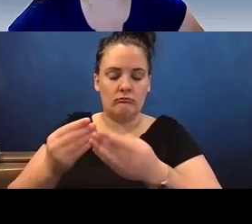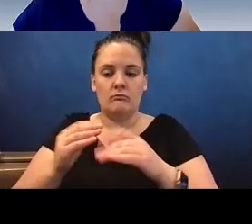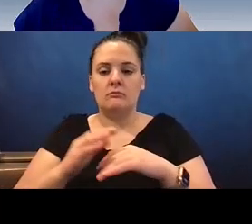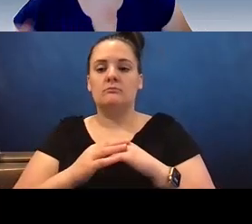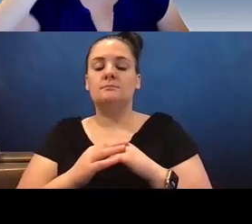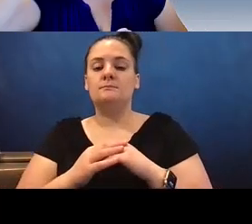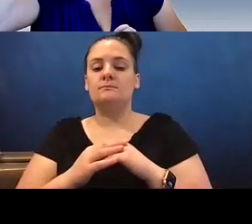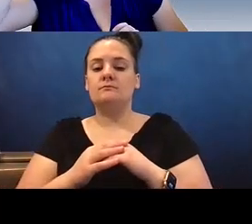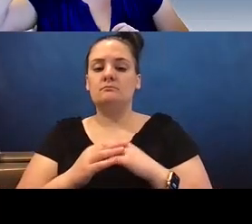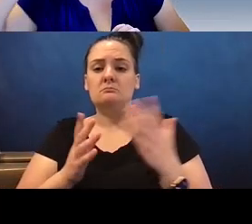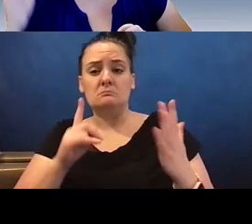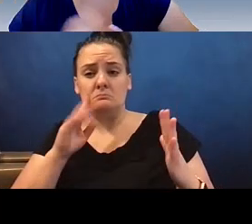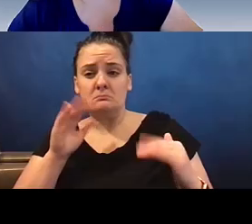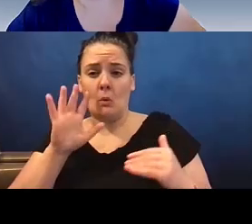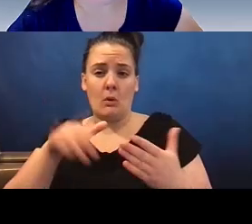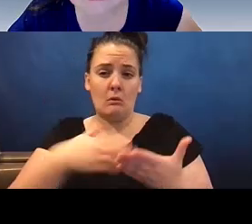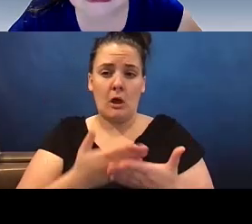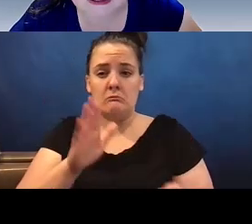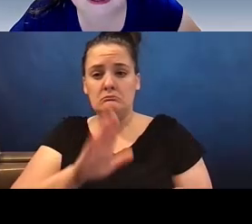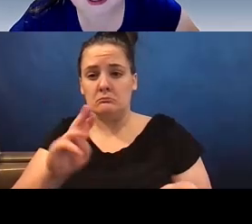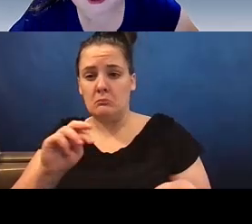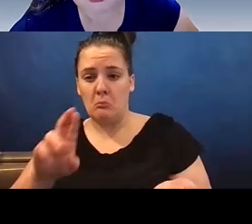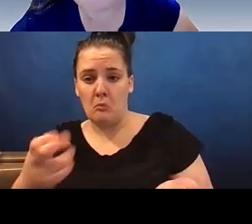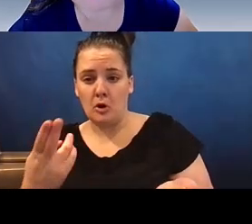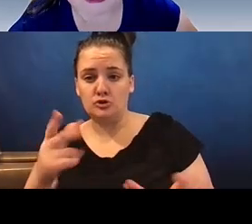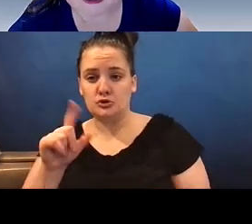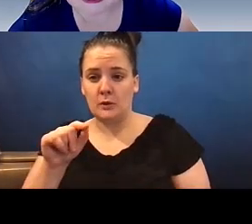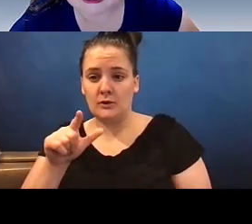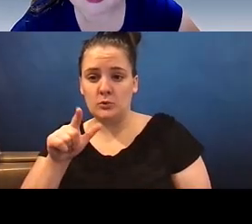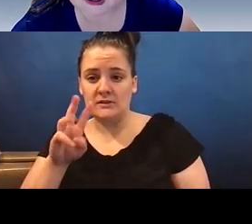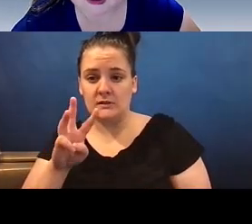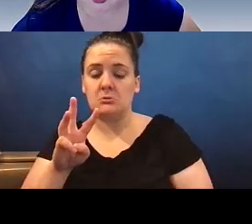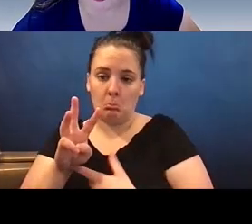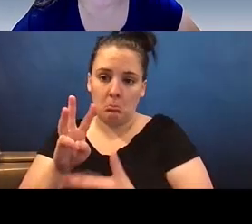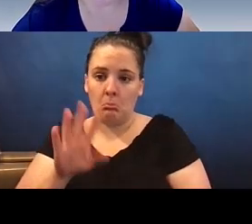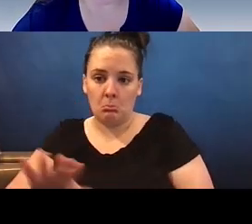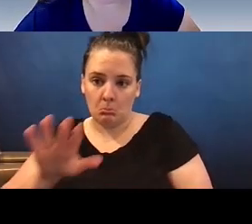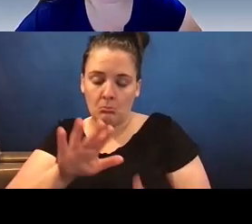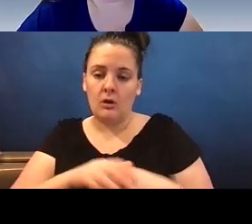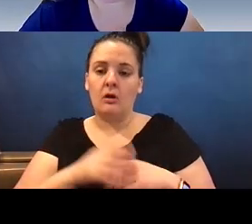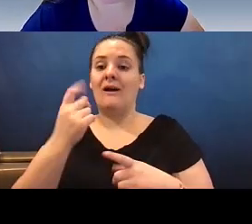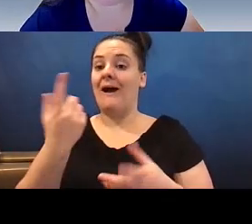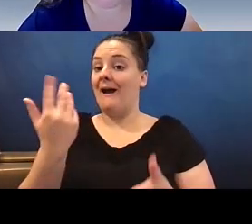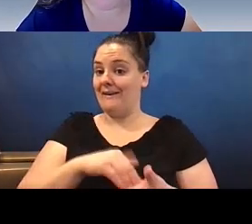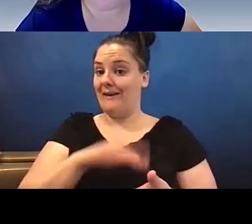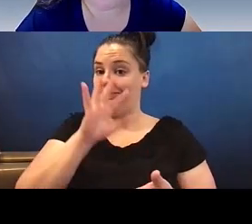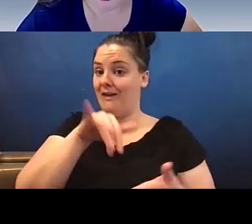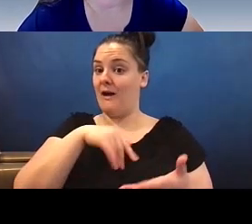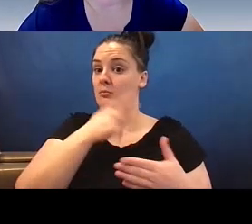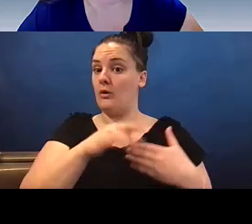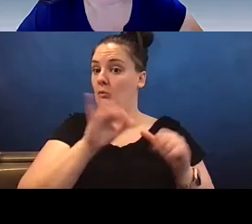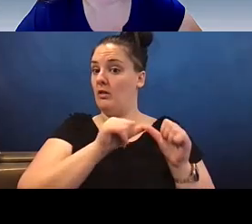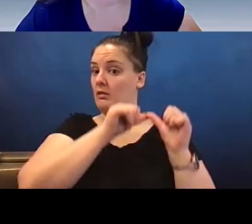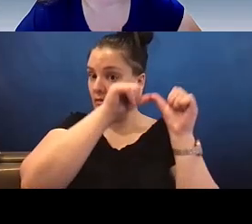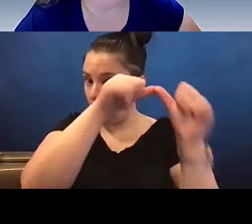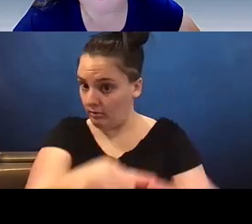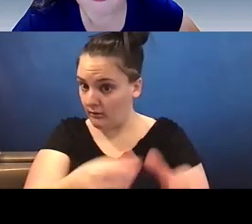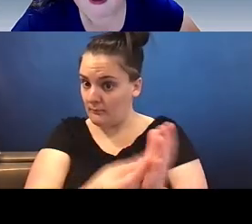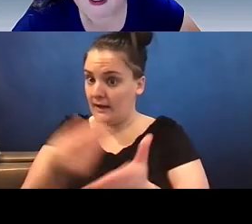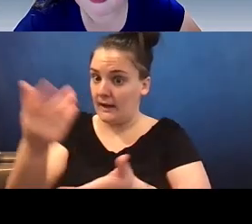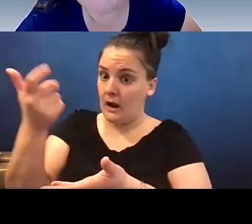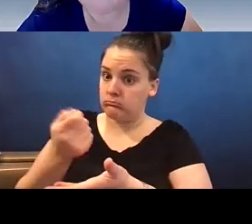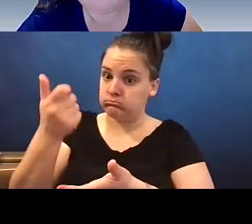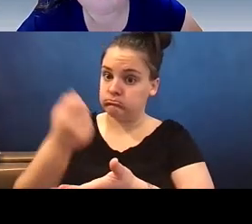we expect to get that by March 2026. And again, these funds go all the way through September 2031.